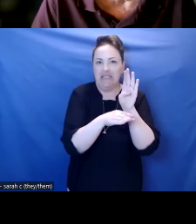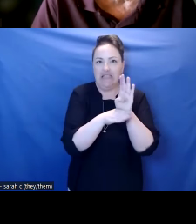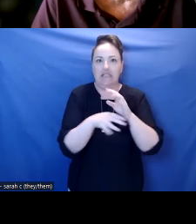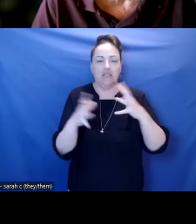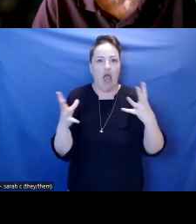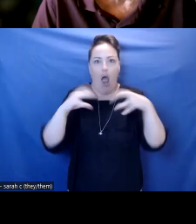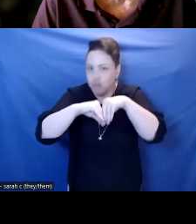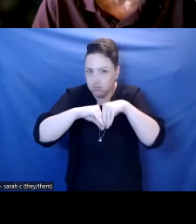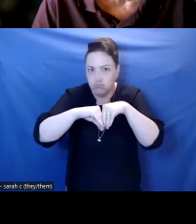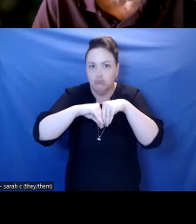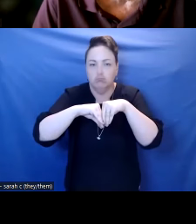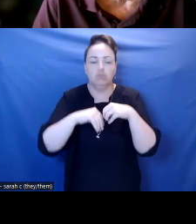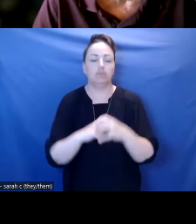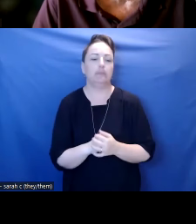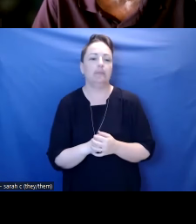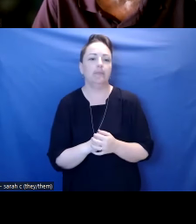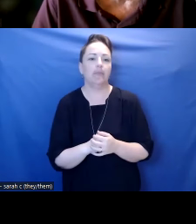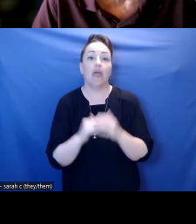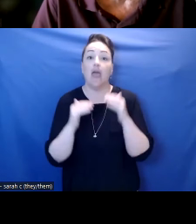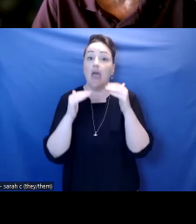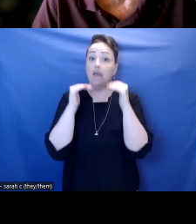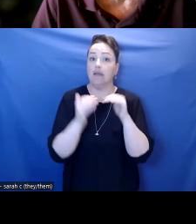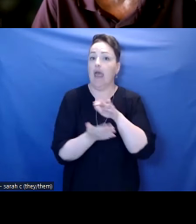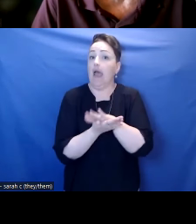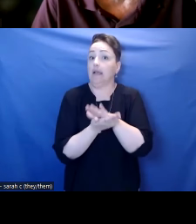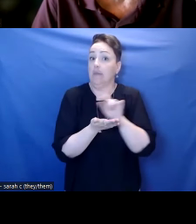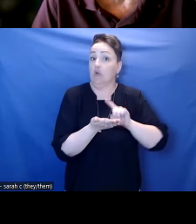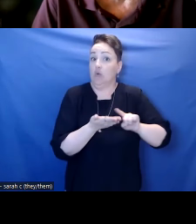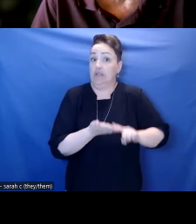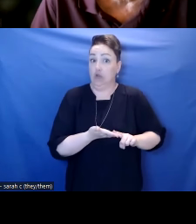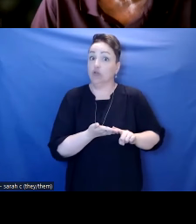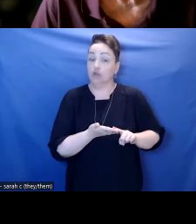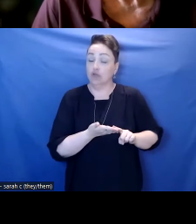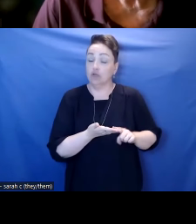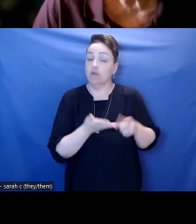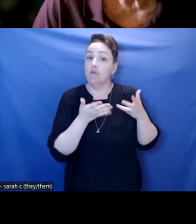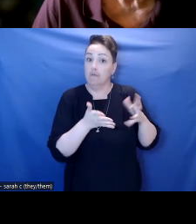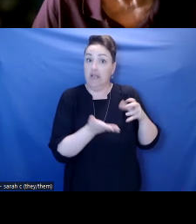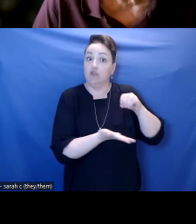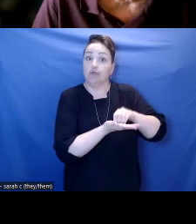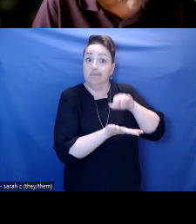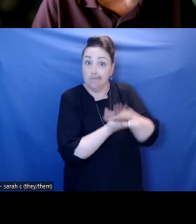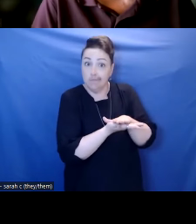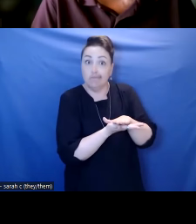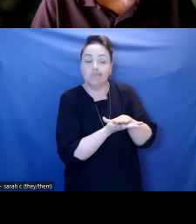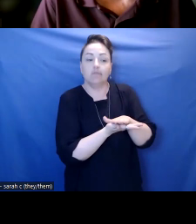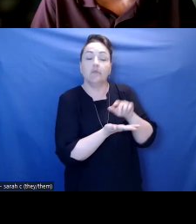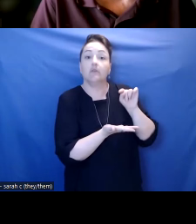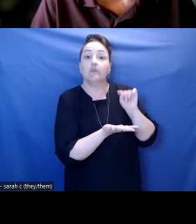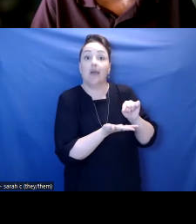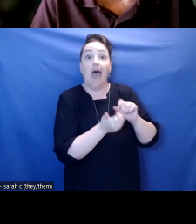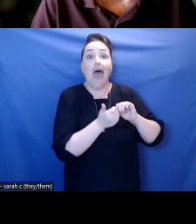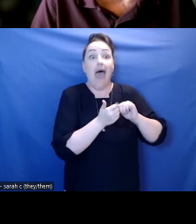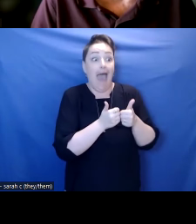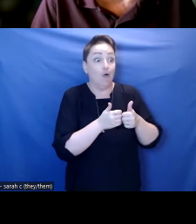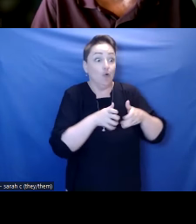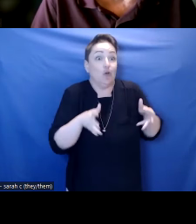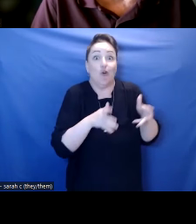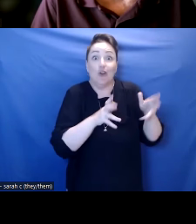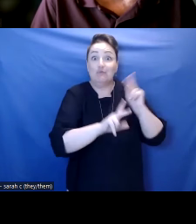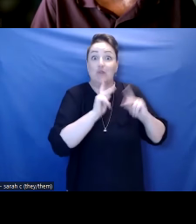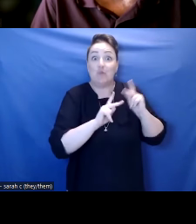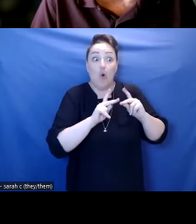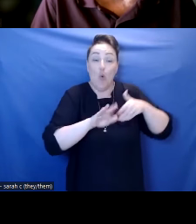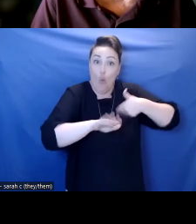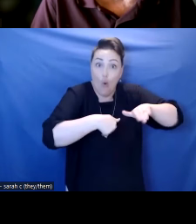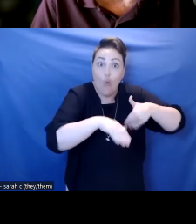possible. And we also have some academic research that was done for us that said, the way you get walking is through